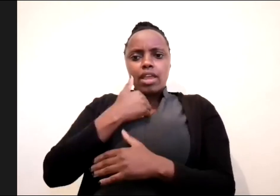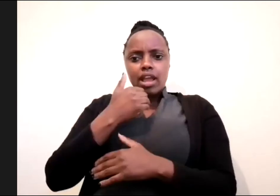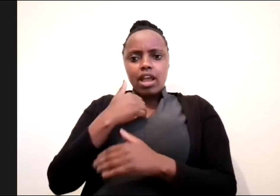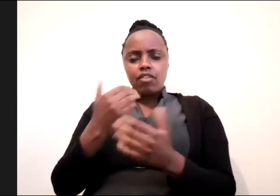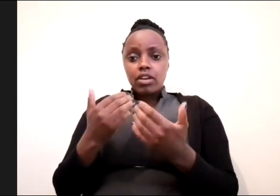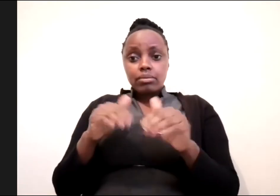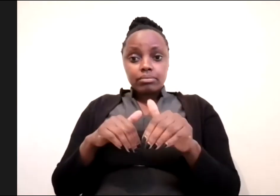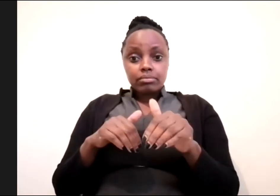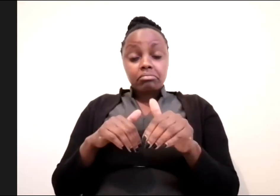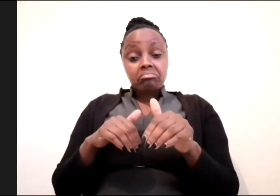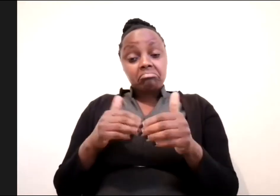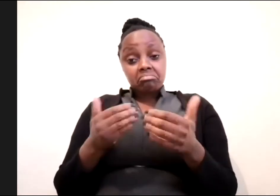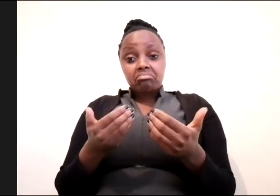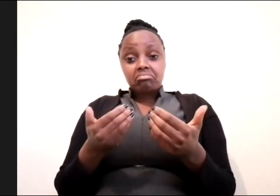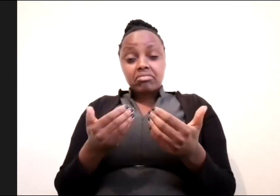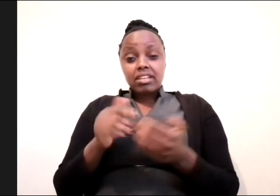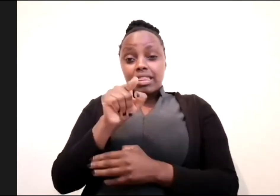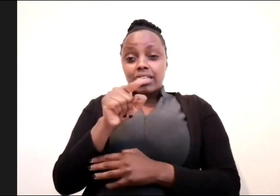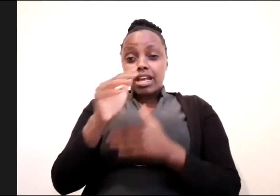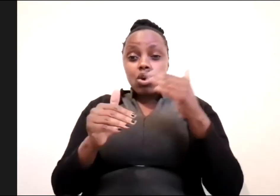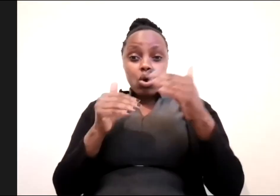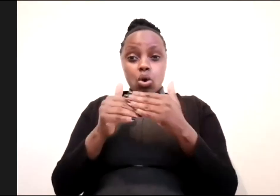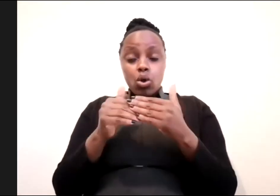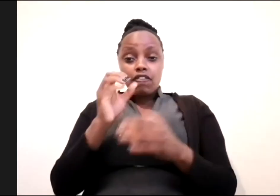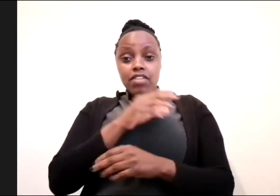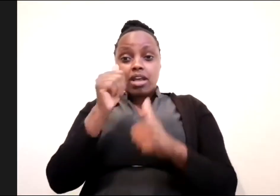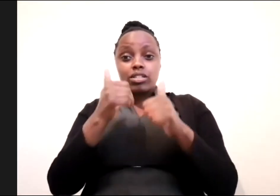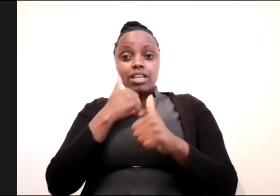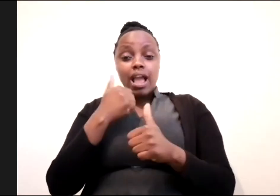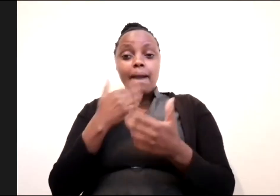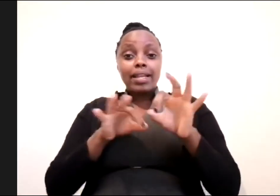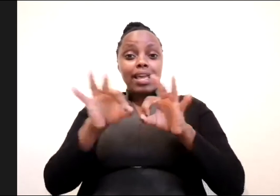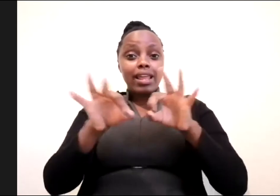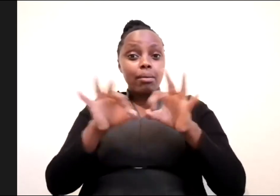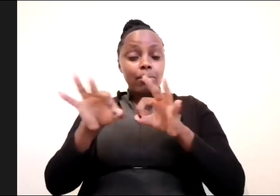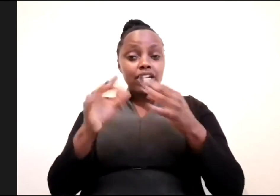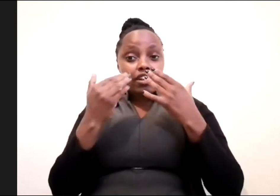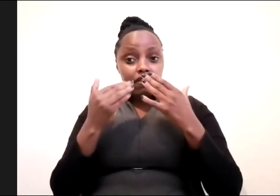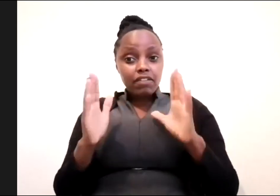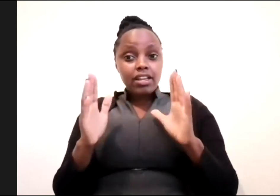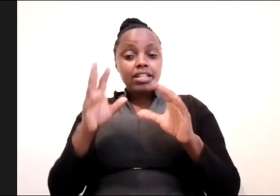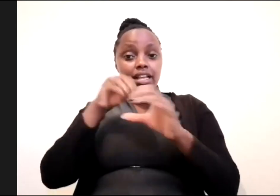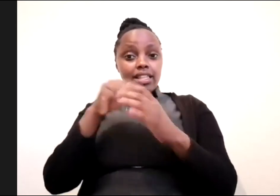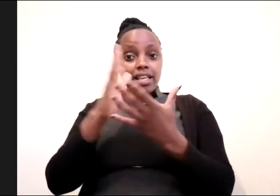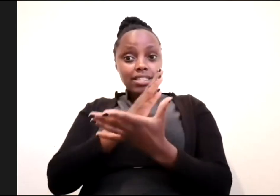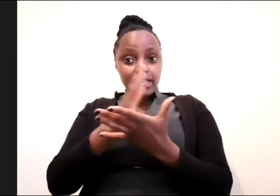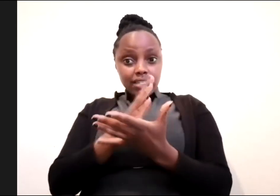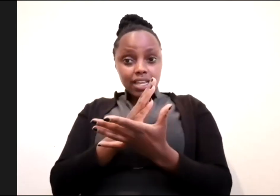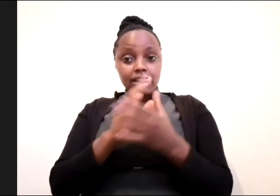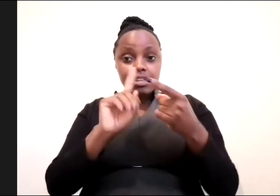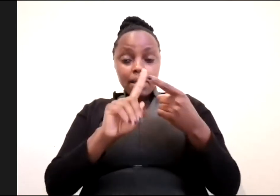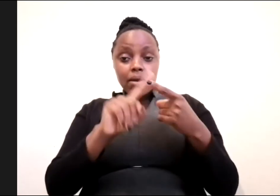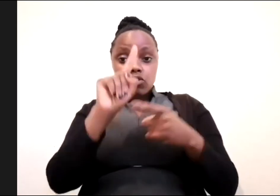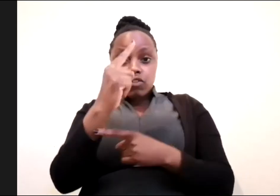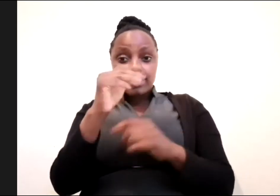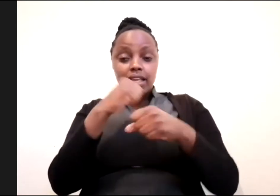I mean, these are all fears that have been already elaborated a lot with with the sector. First of all, just to make sure that